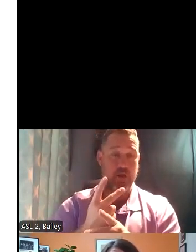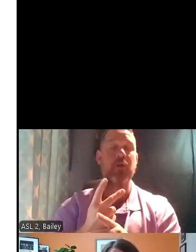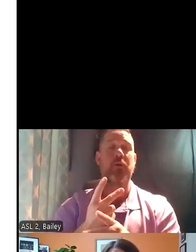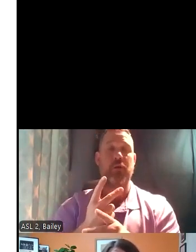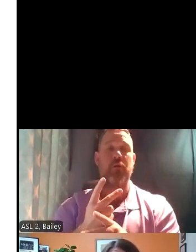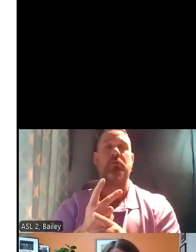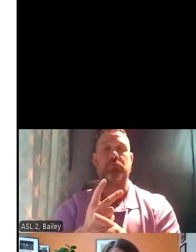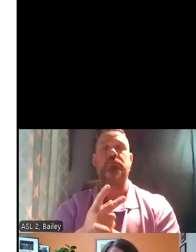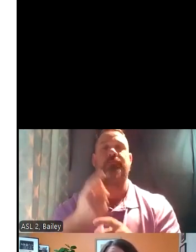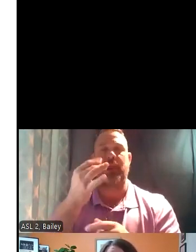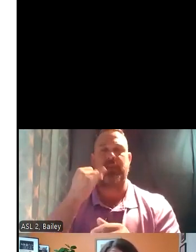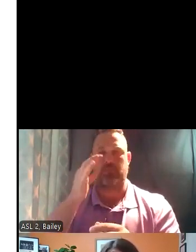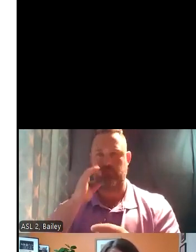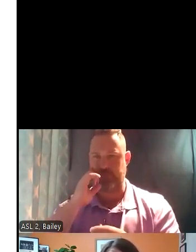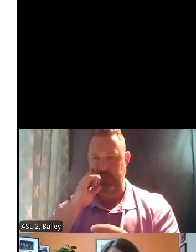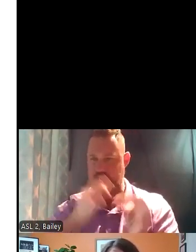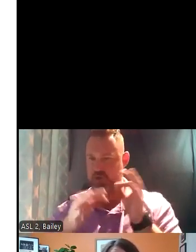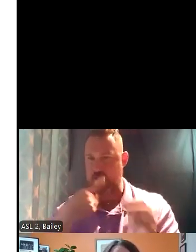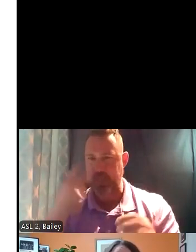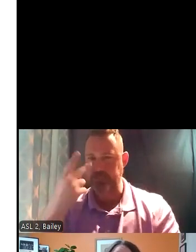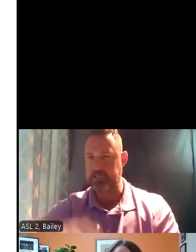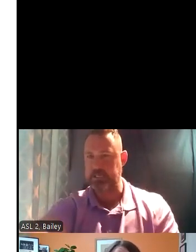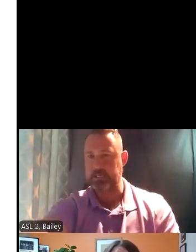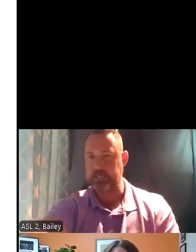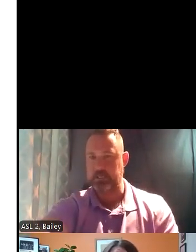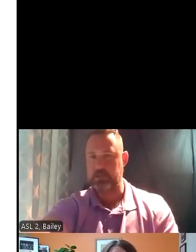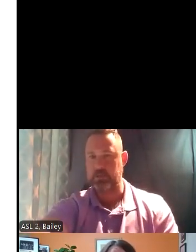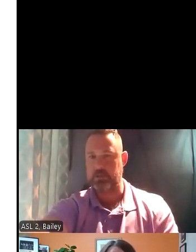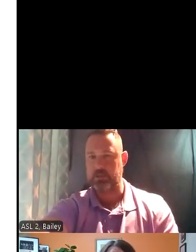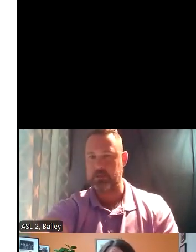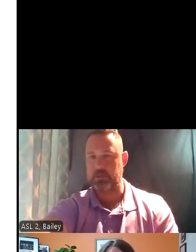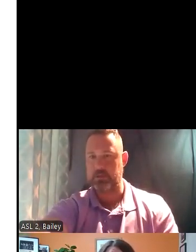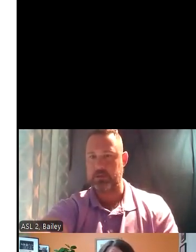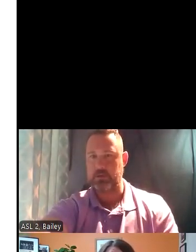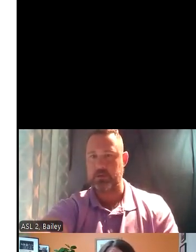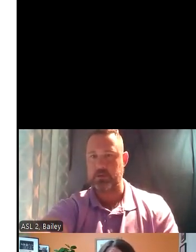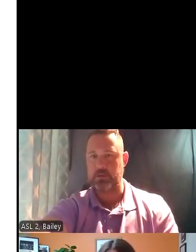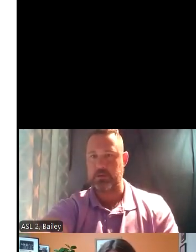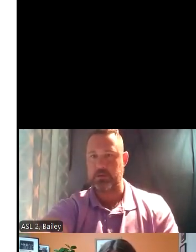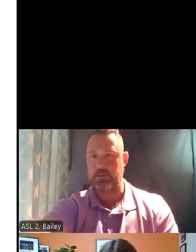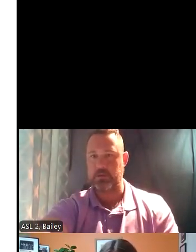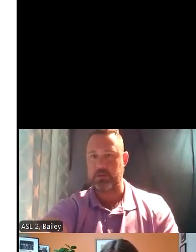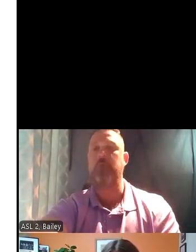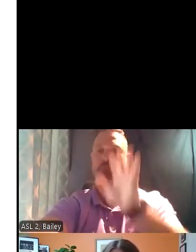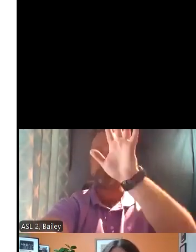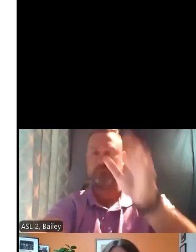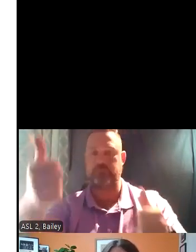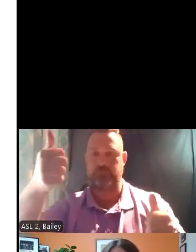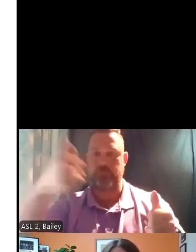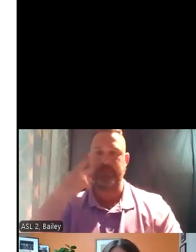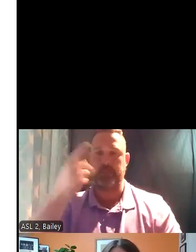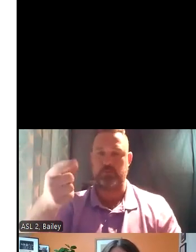with thinking or memory problems, behavioral symptoms, and then understanding the overall system. Next slide,